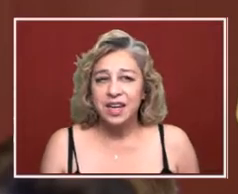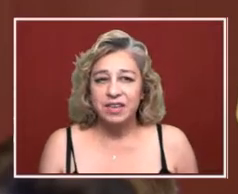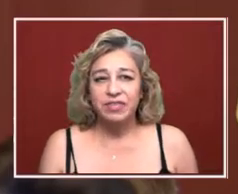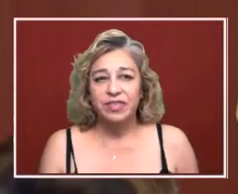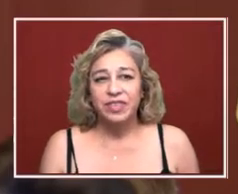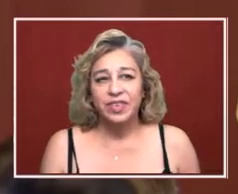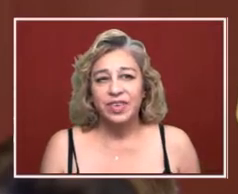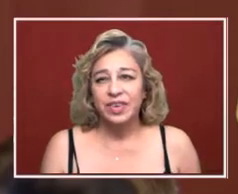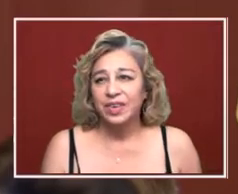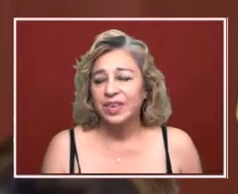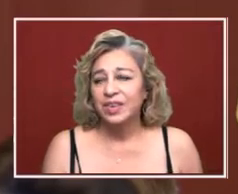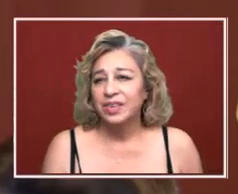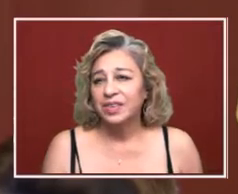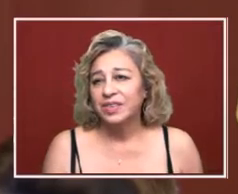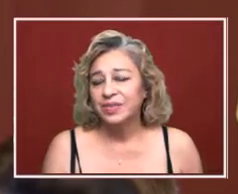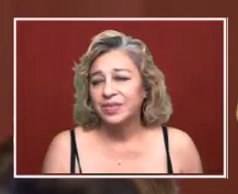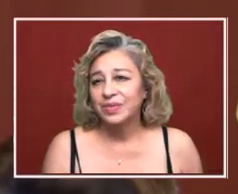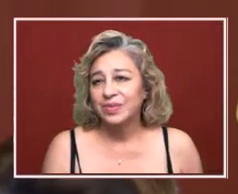lucky enough.